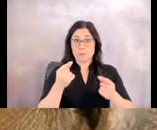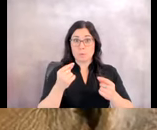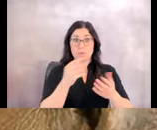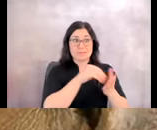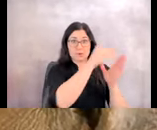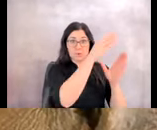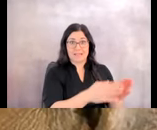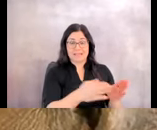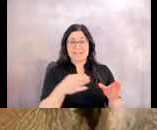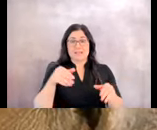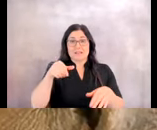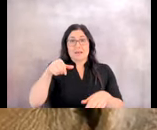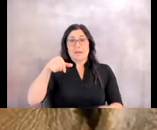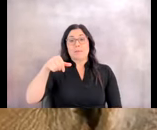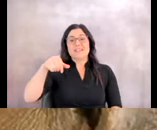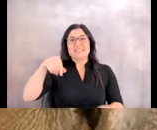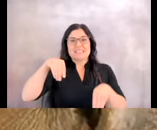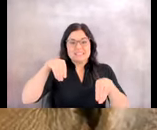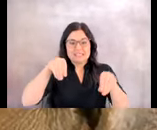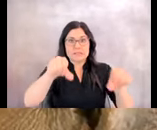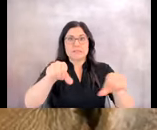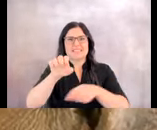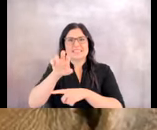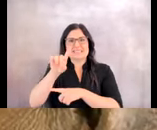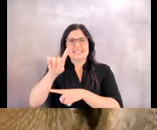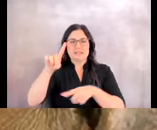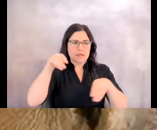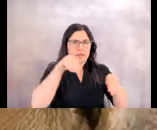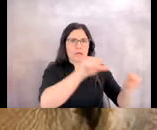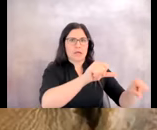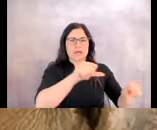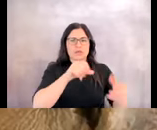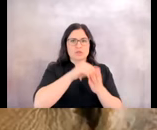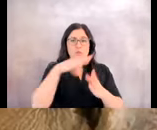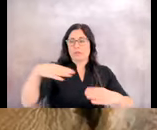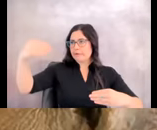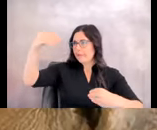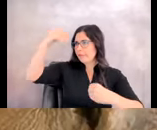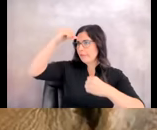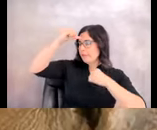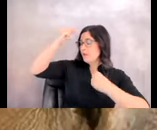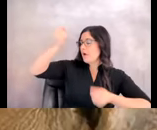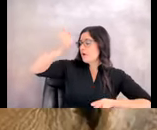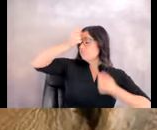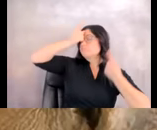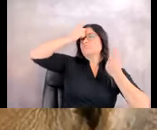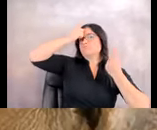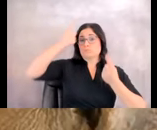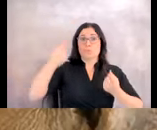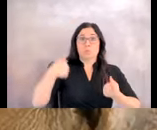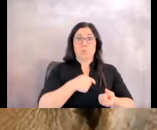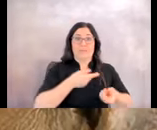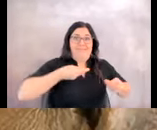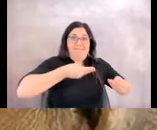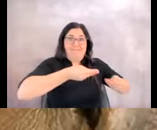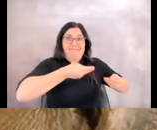them to grow, and learning is kind of that growth of the seed, but you can't just only put water on it.